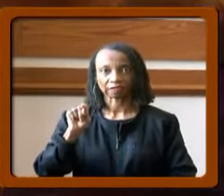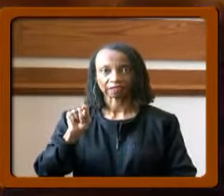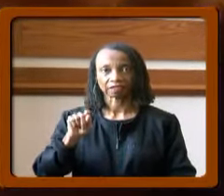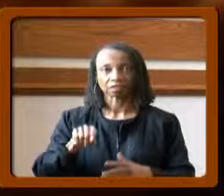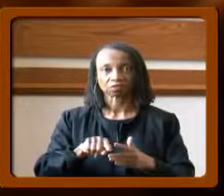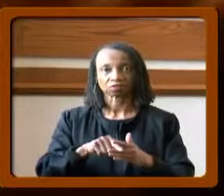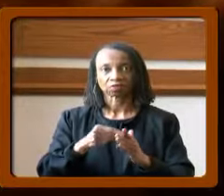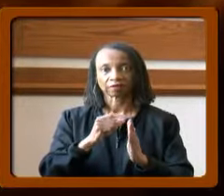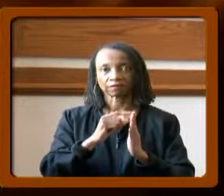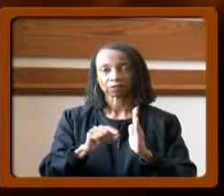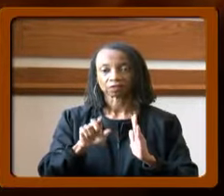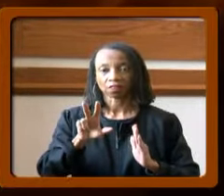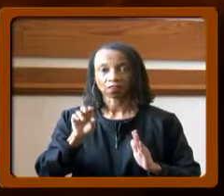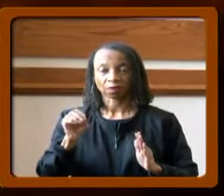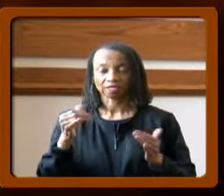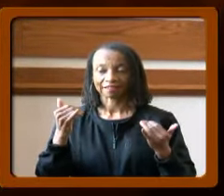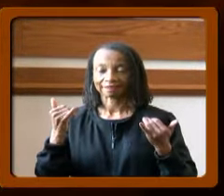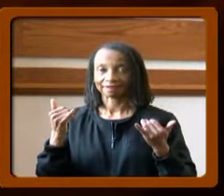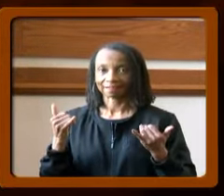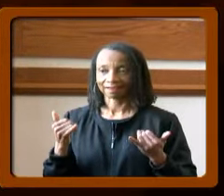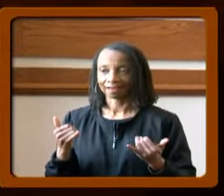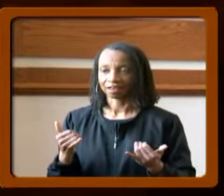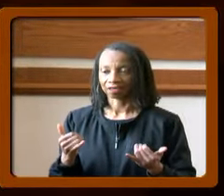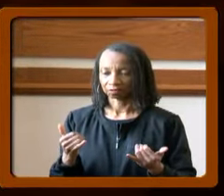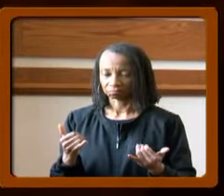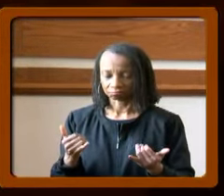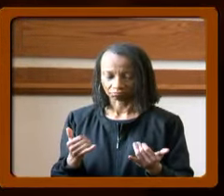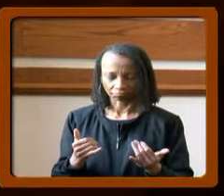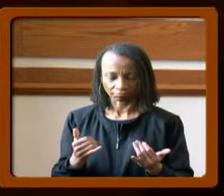beginning with verse 30. Now,